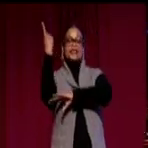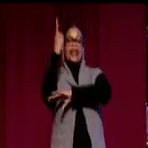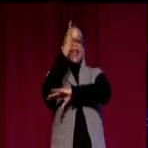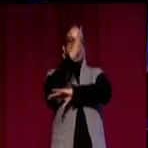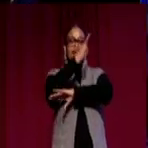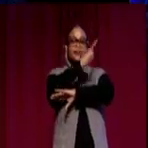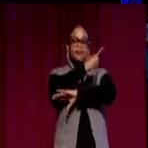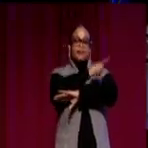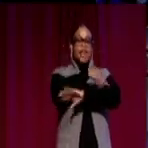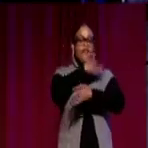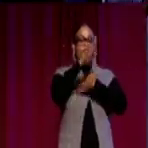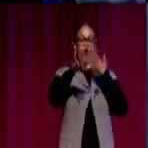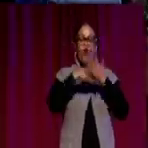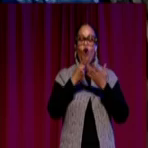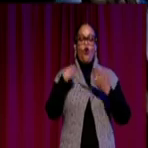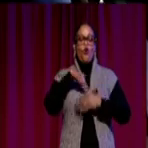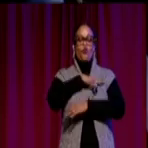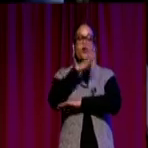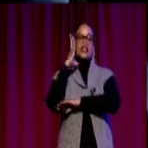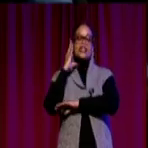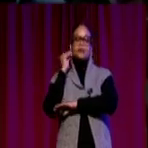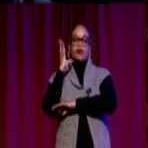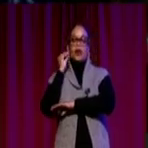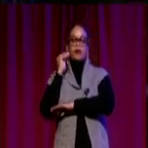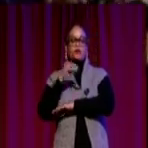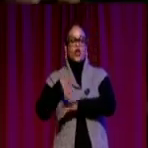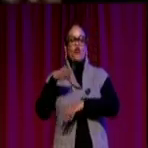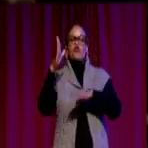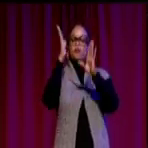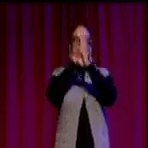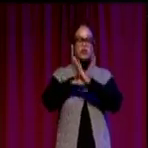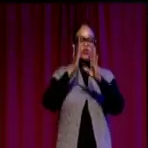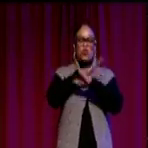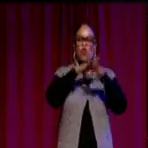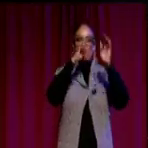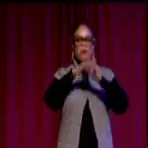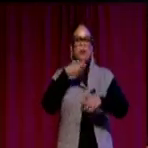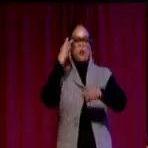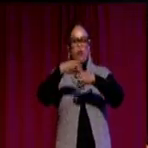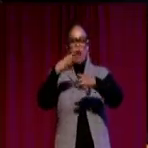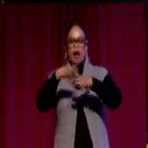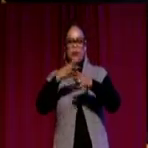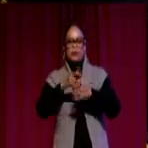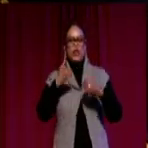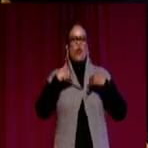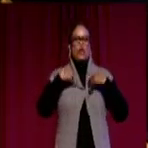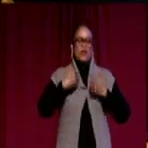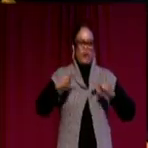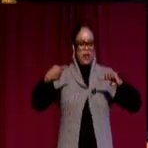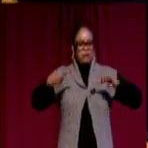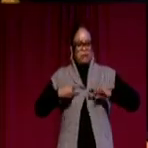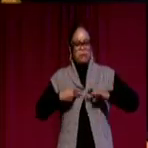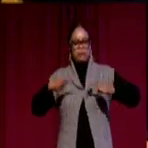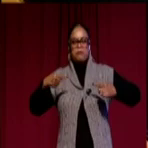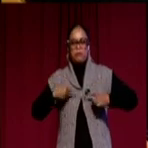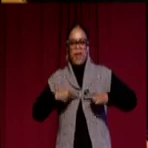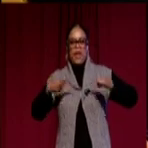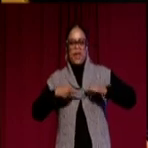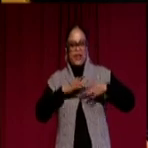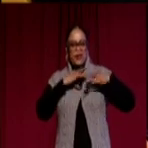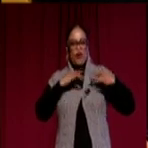After all that we've been through the storm and rain. We've had heartaches and